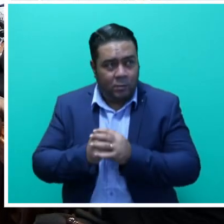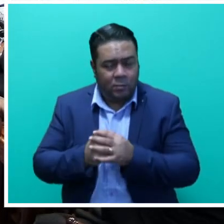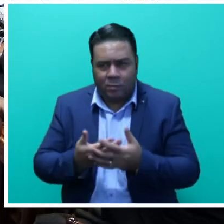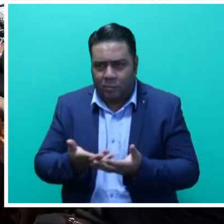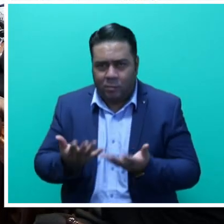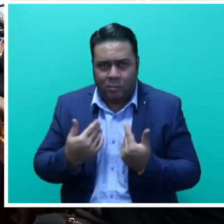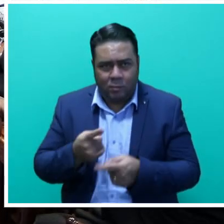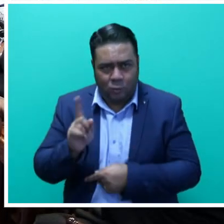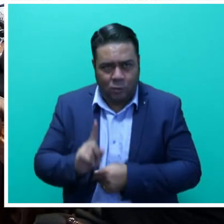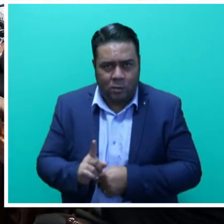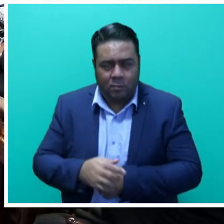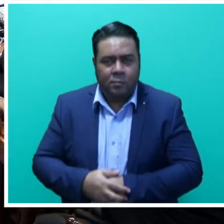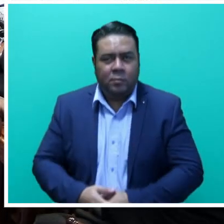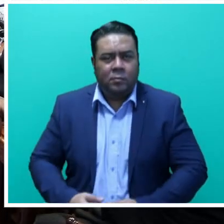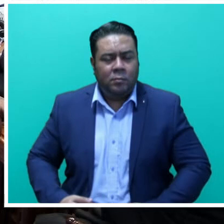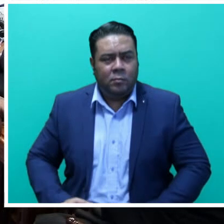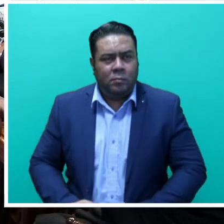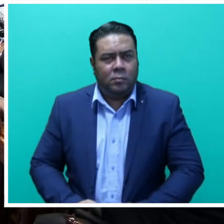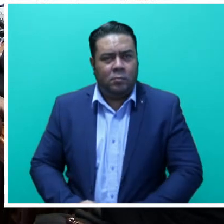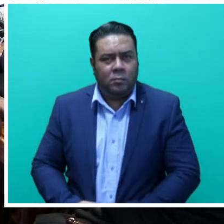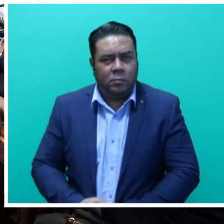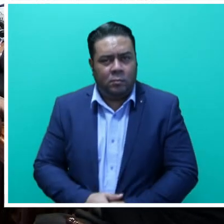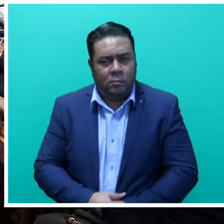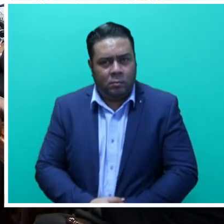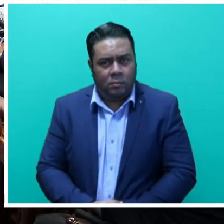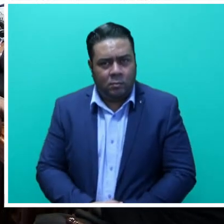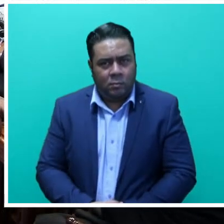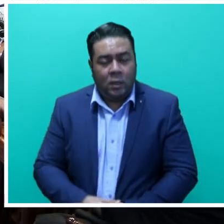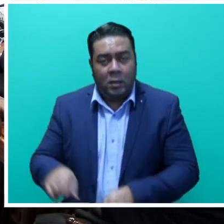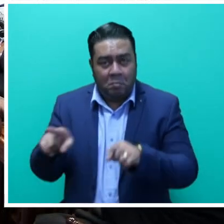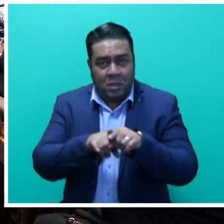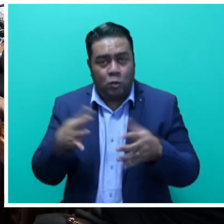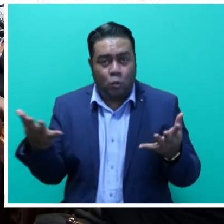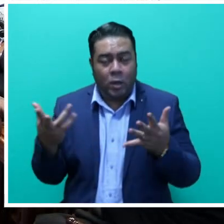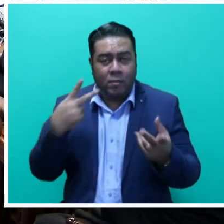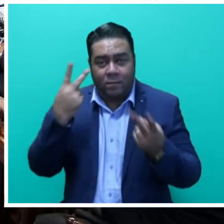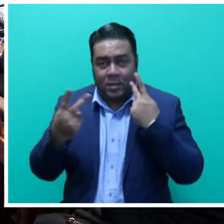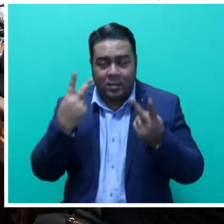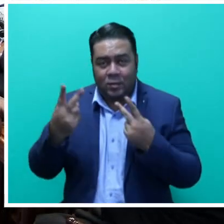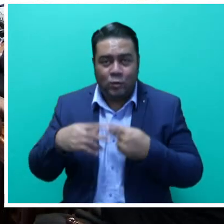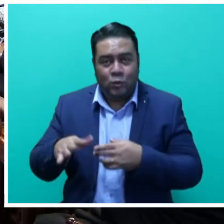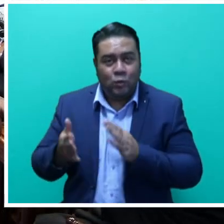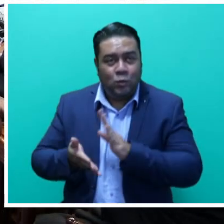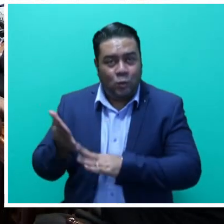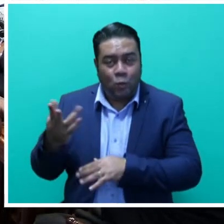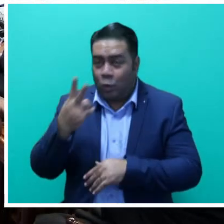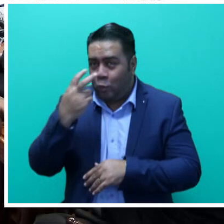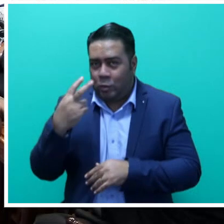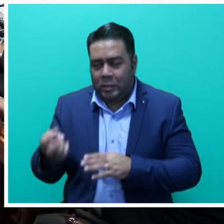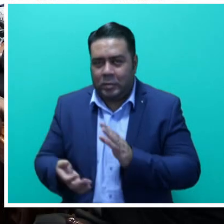today. That means where the visitors go, the tourism dollar also